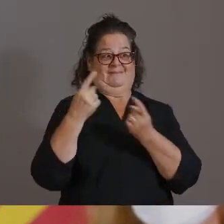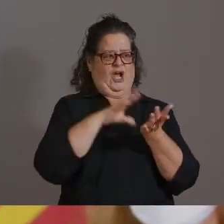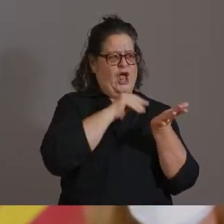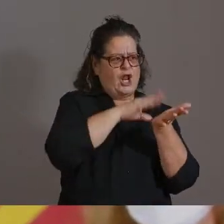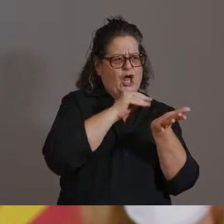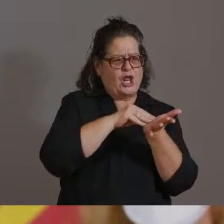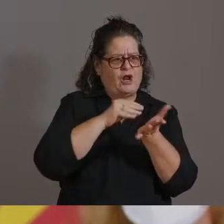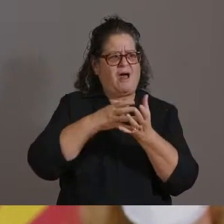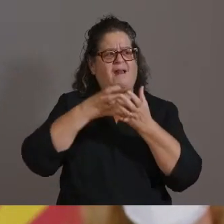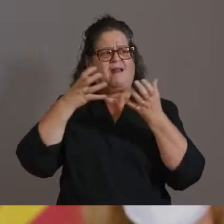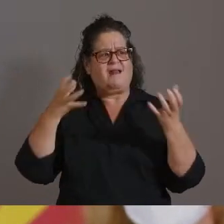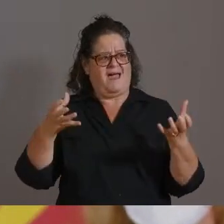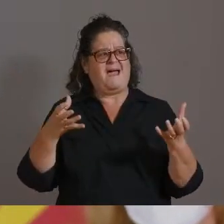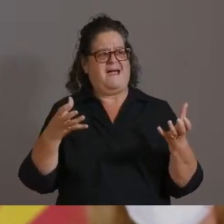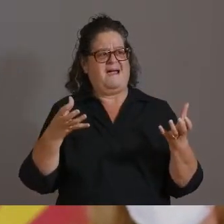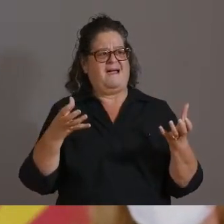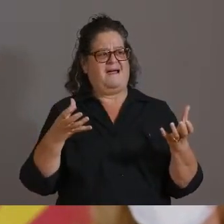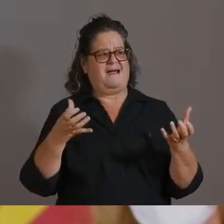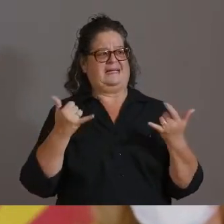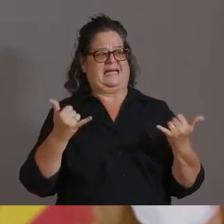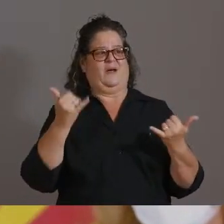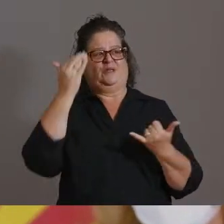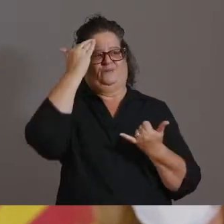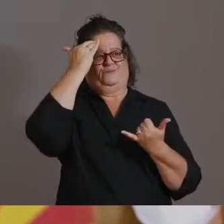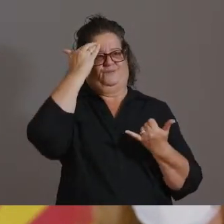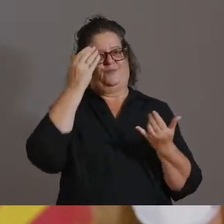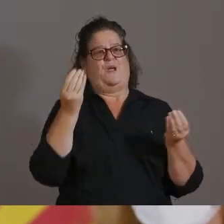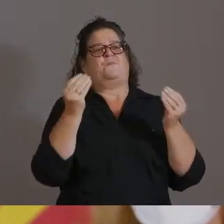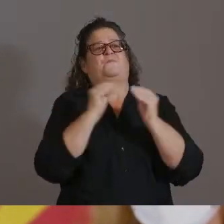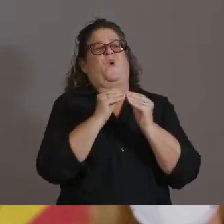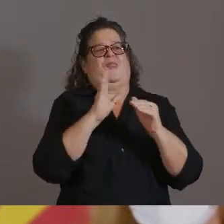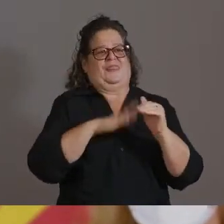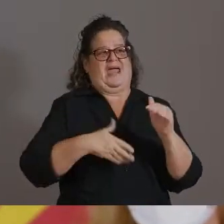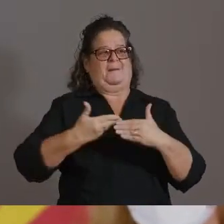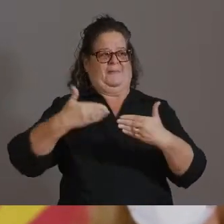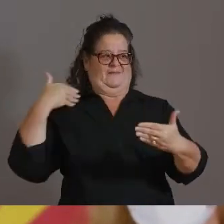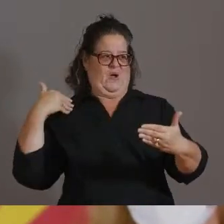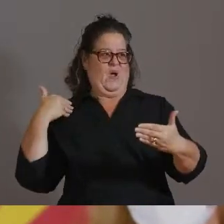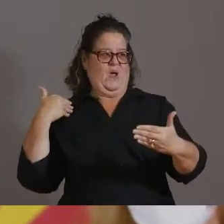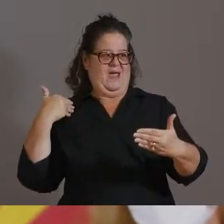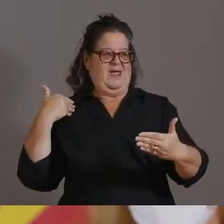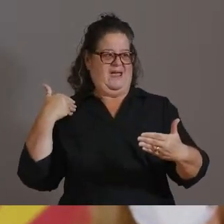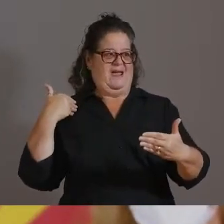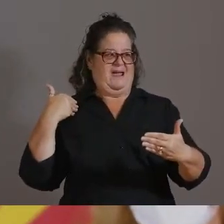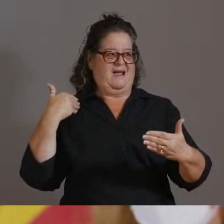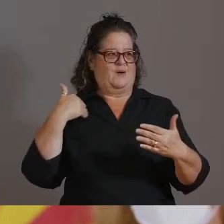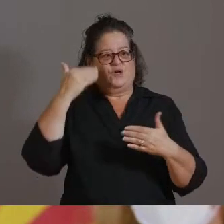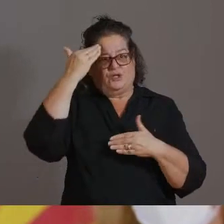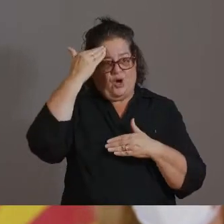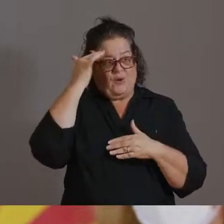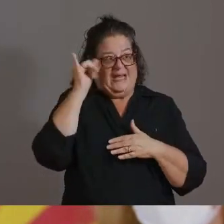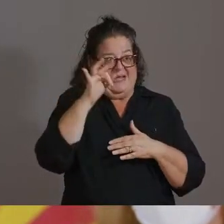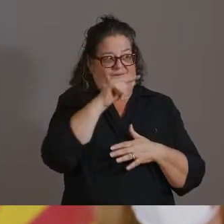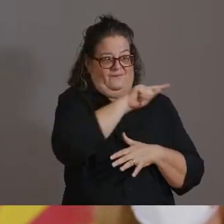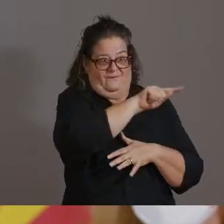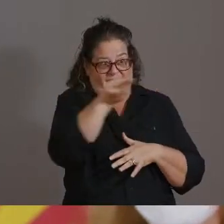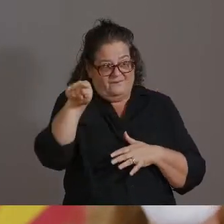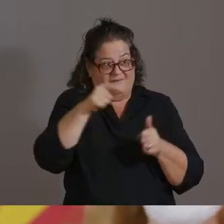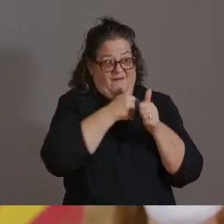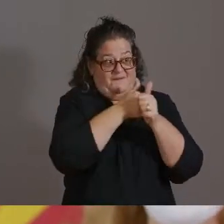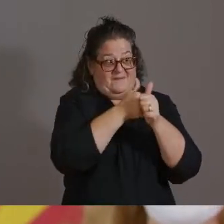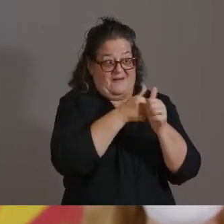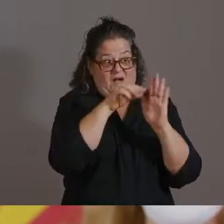knowledge. And at least today, if we follow these fundamentals and we're responsible and follow the guidelines